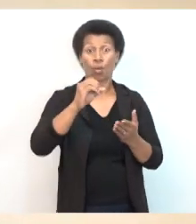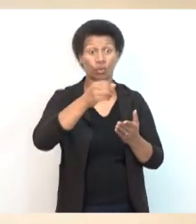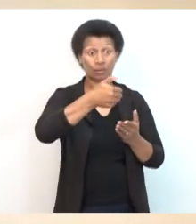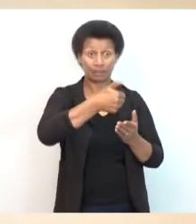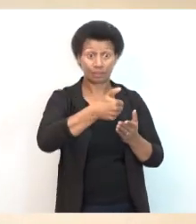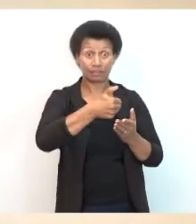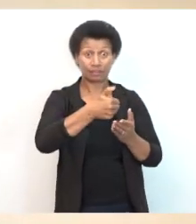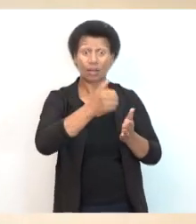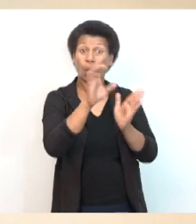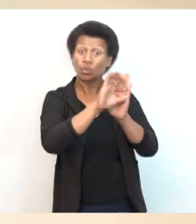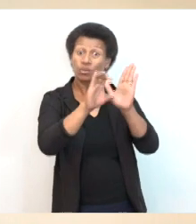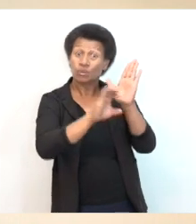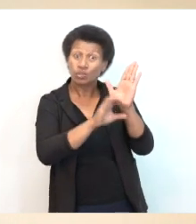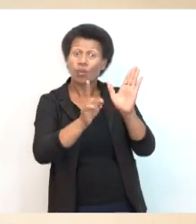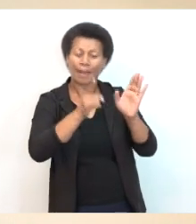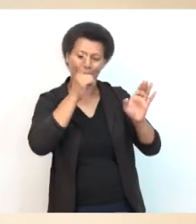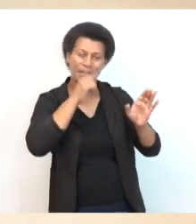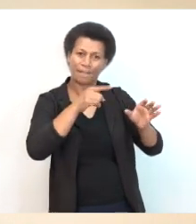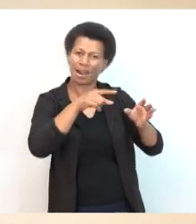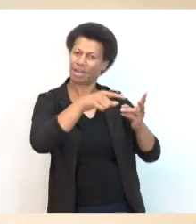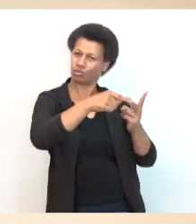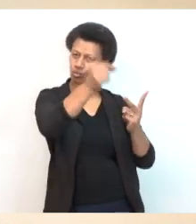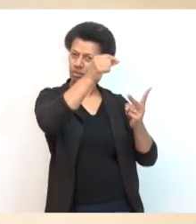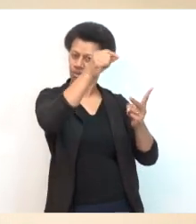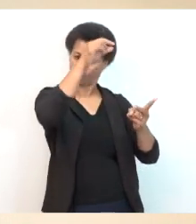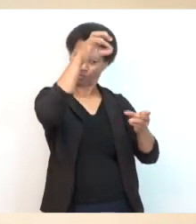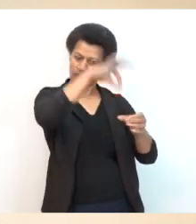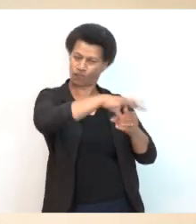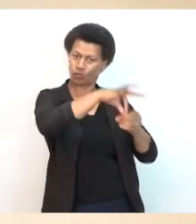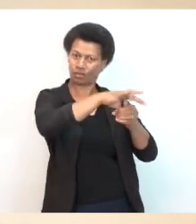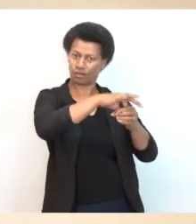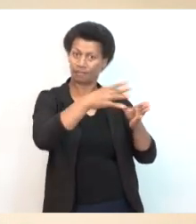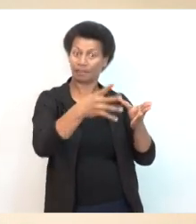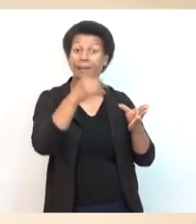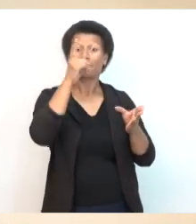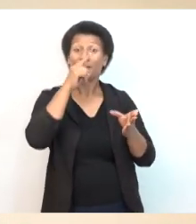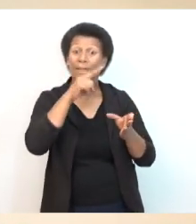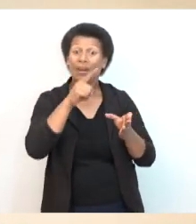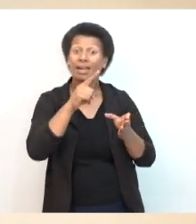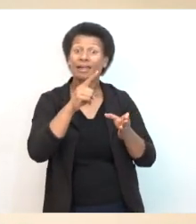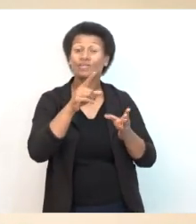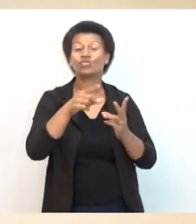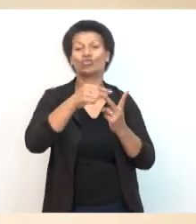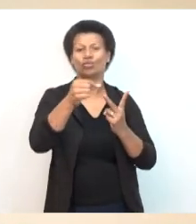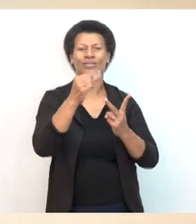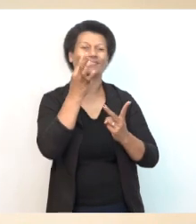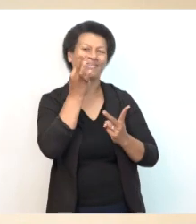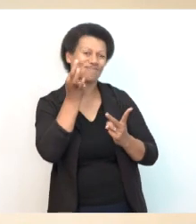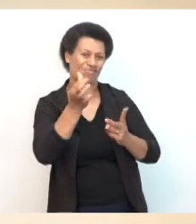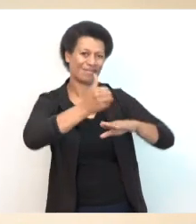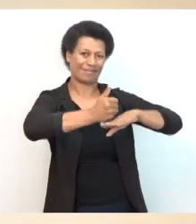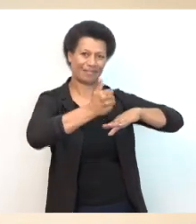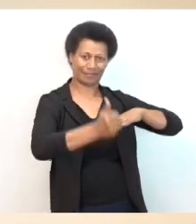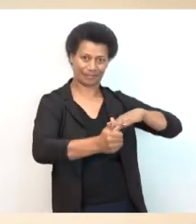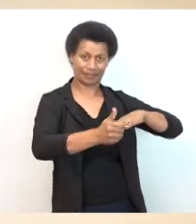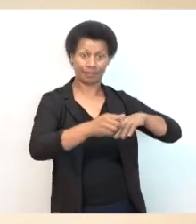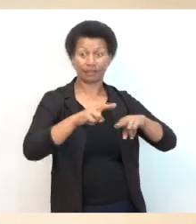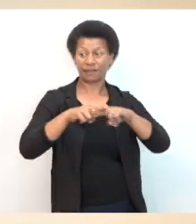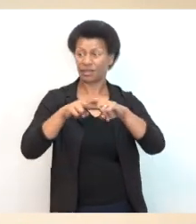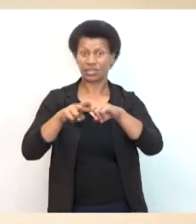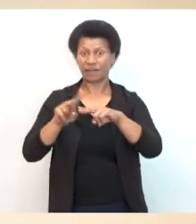government. It is the people's choice, and they choose the People's Coalition Government. FijiFirst gained